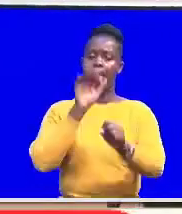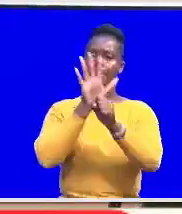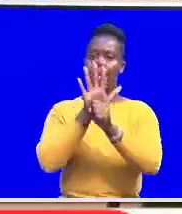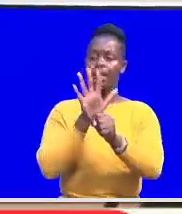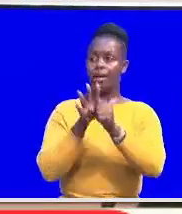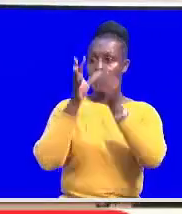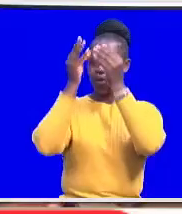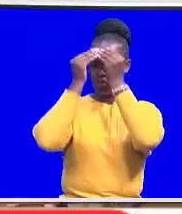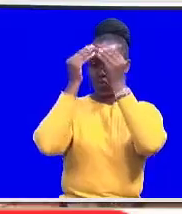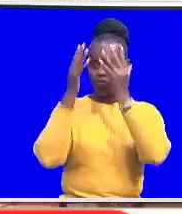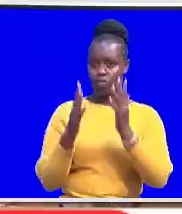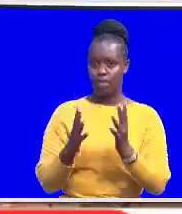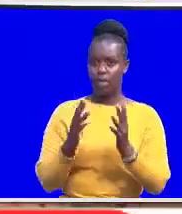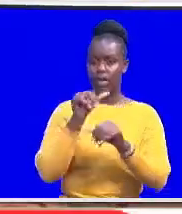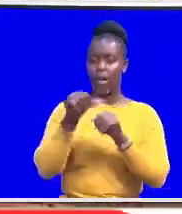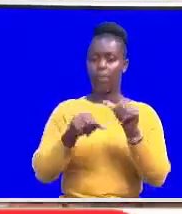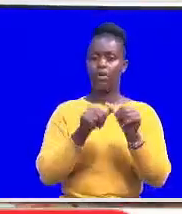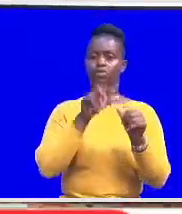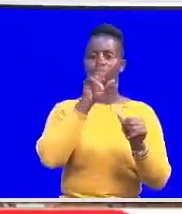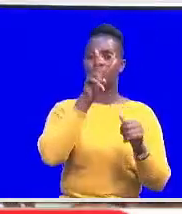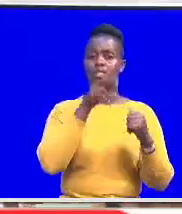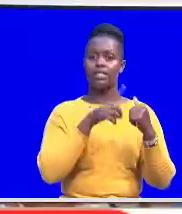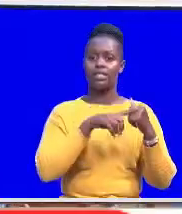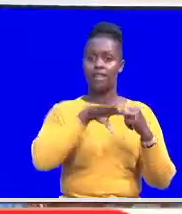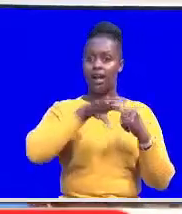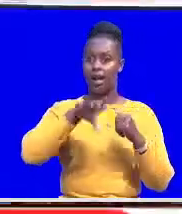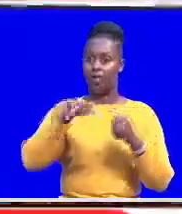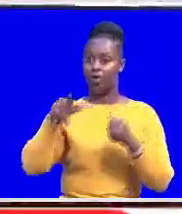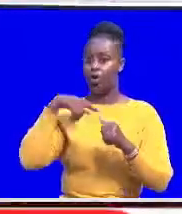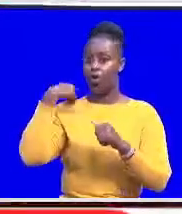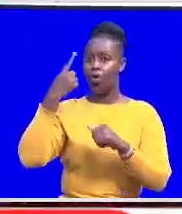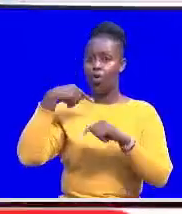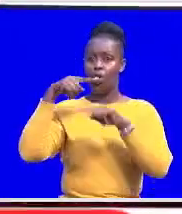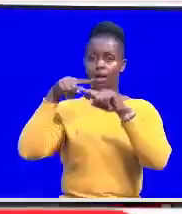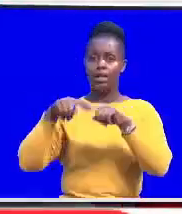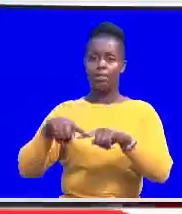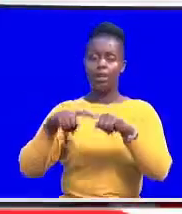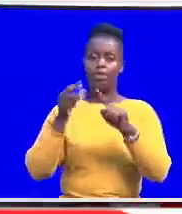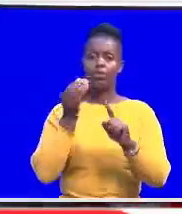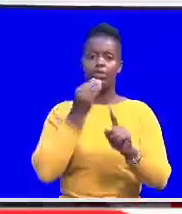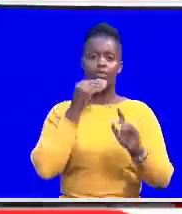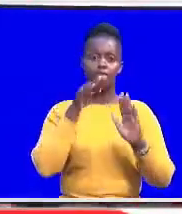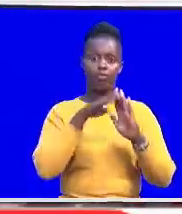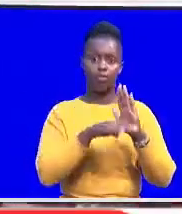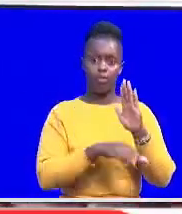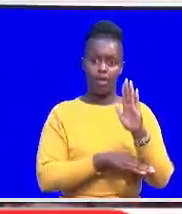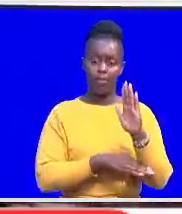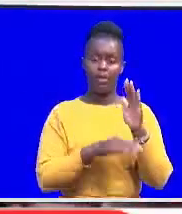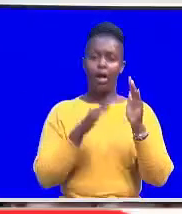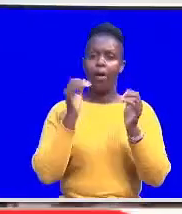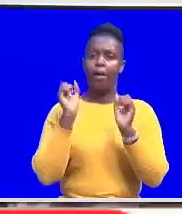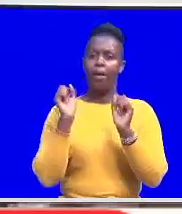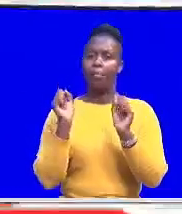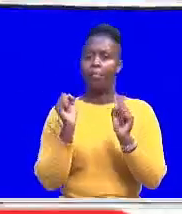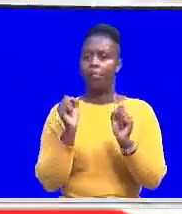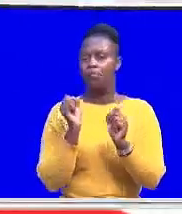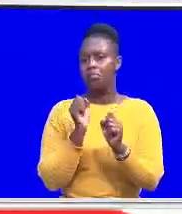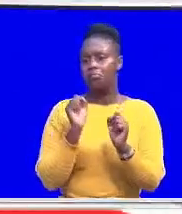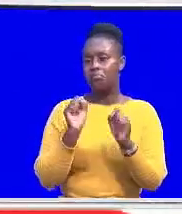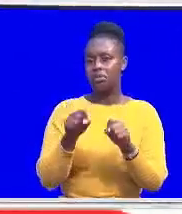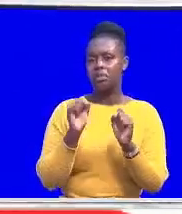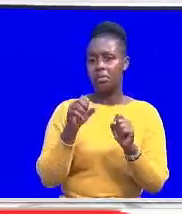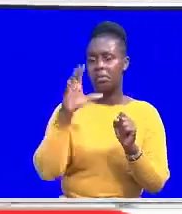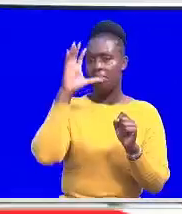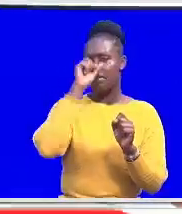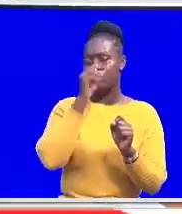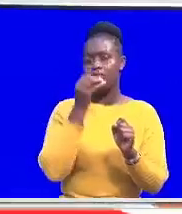learners spread across 26 counties who have been depending on the school feeding program may go without meals effective July this